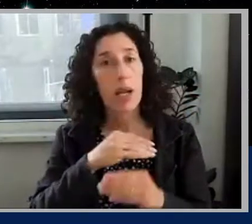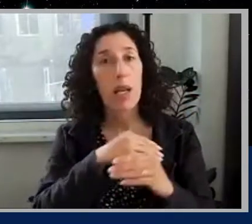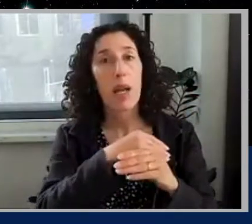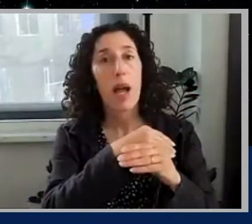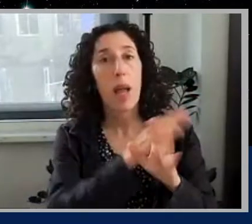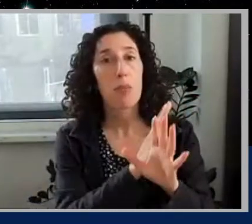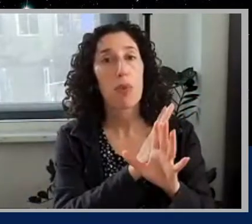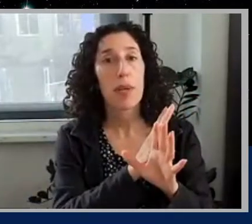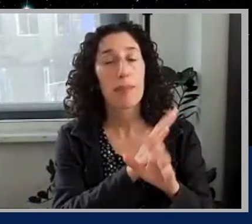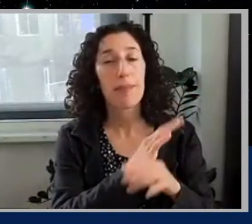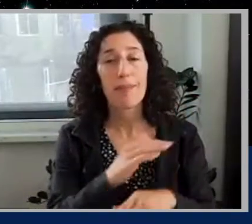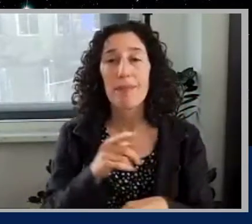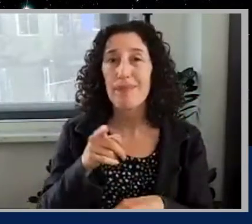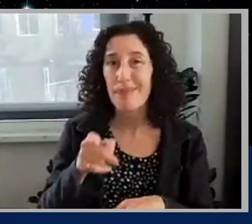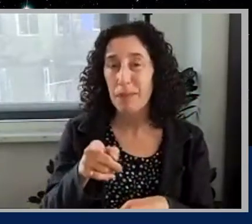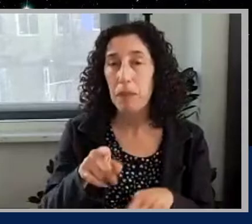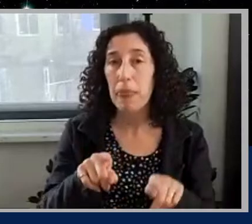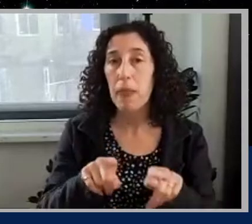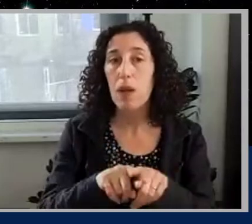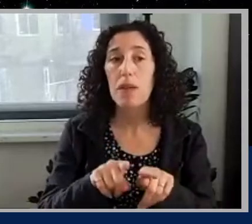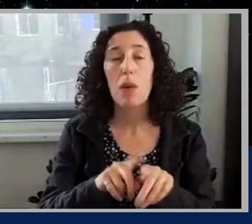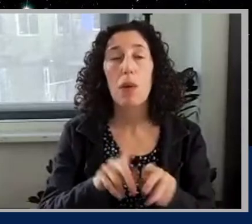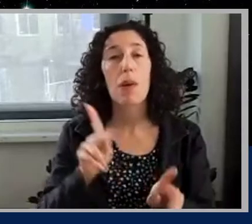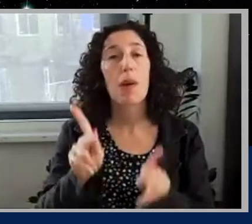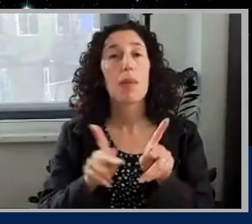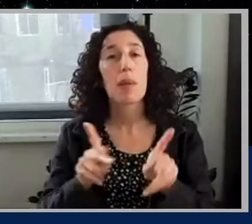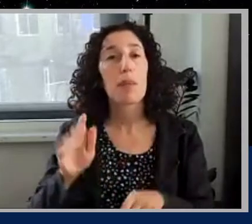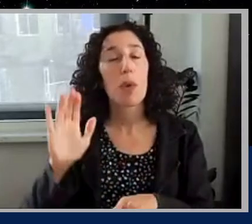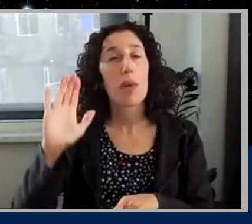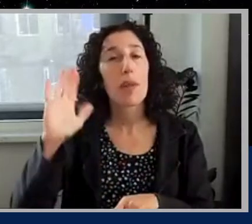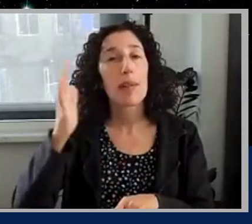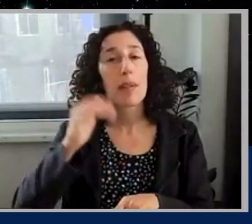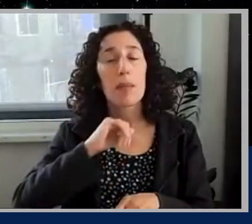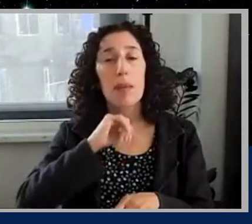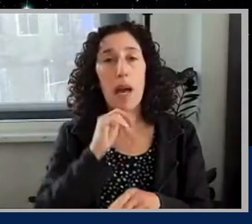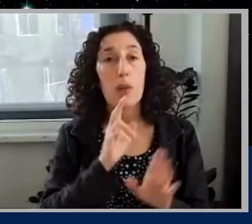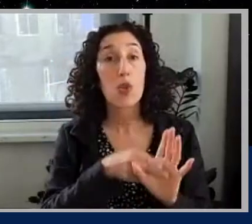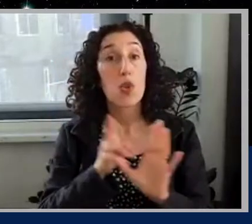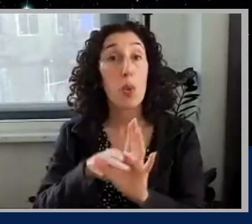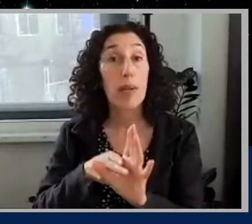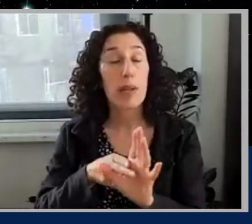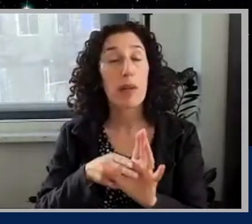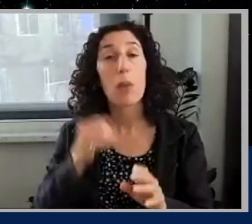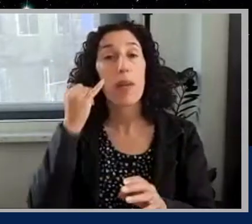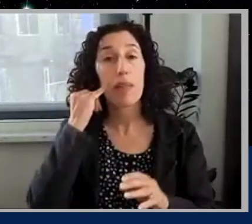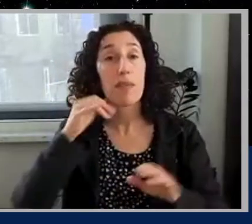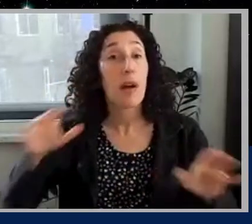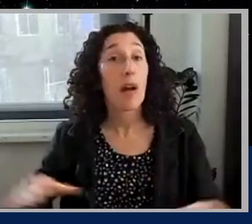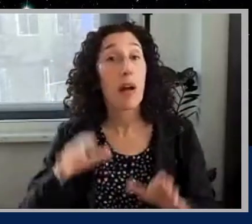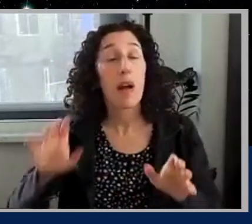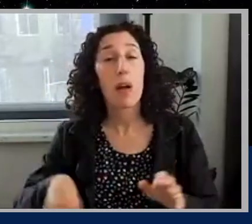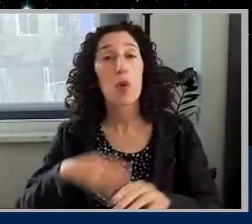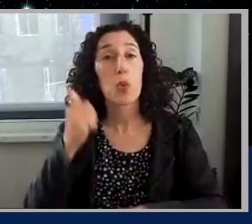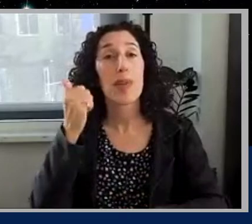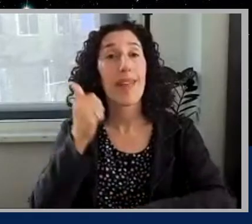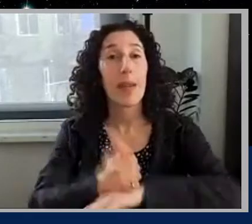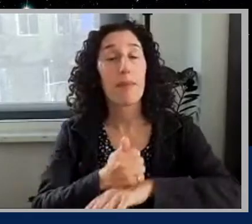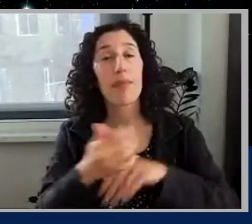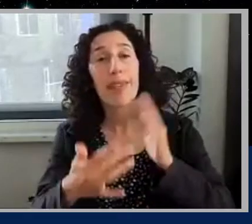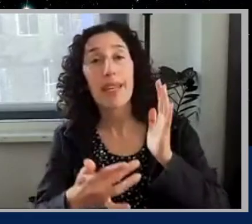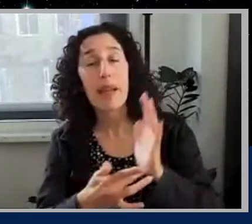people participating in hybrid formats to make it worth the cost, which is very depressing to